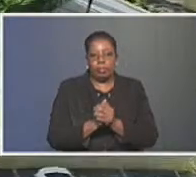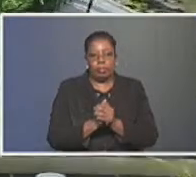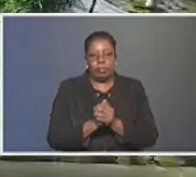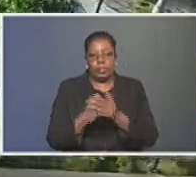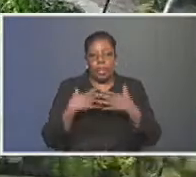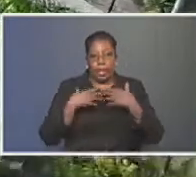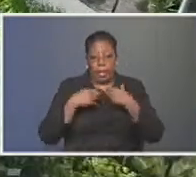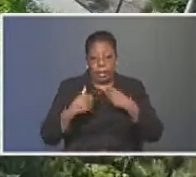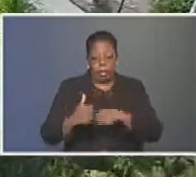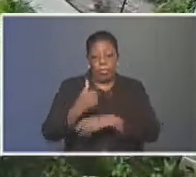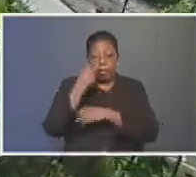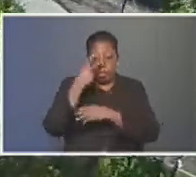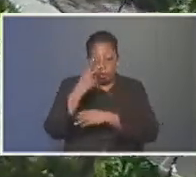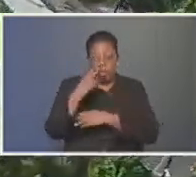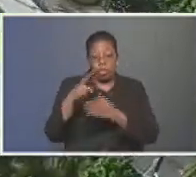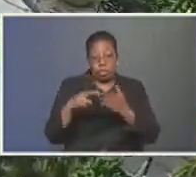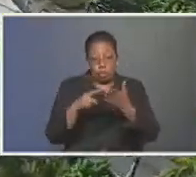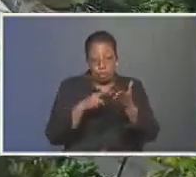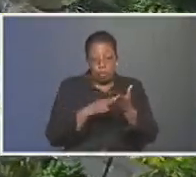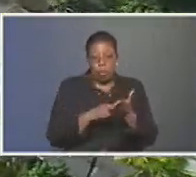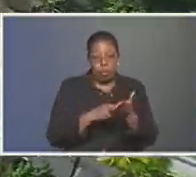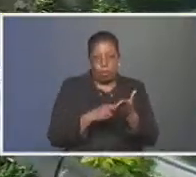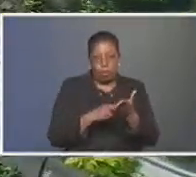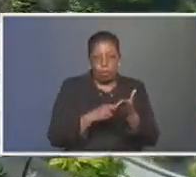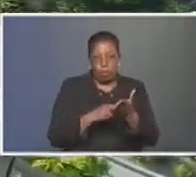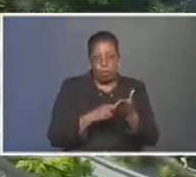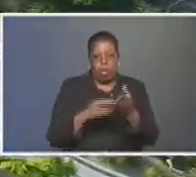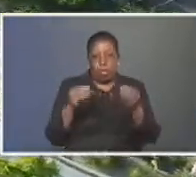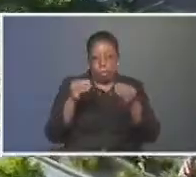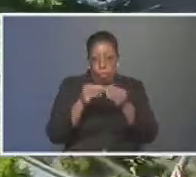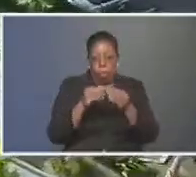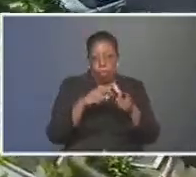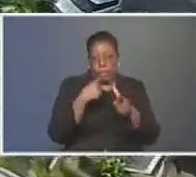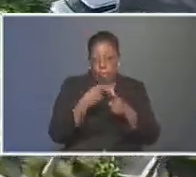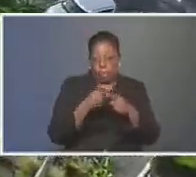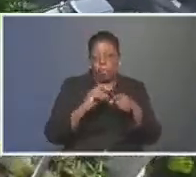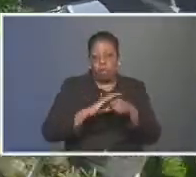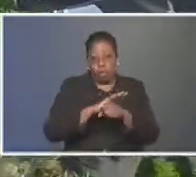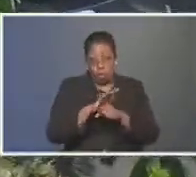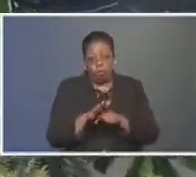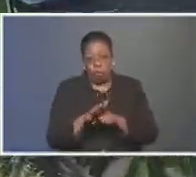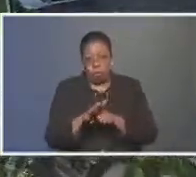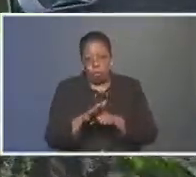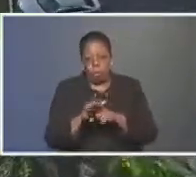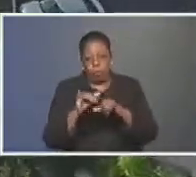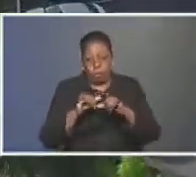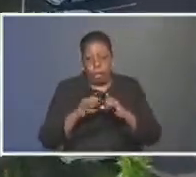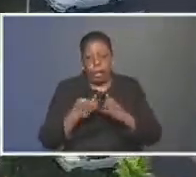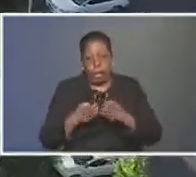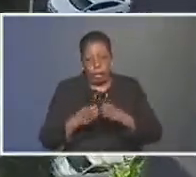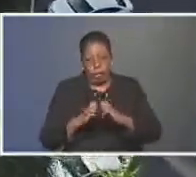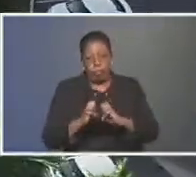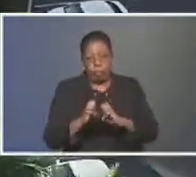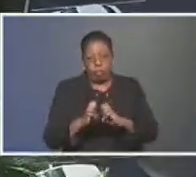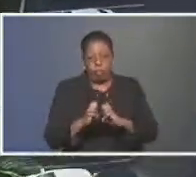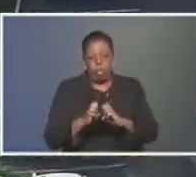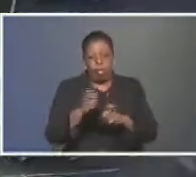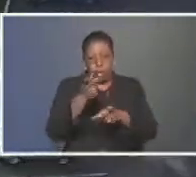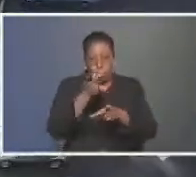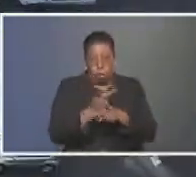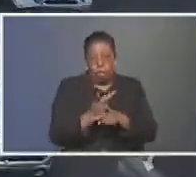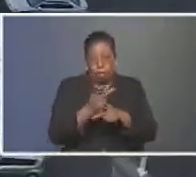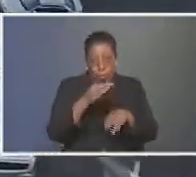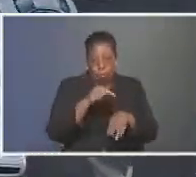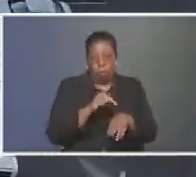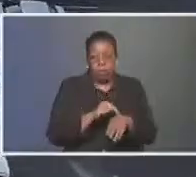Health officials are looking to record gains on more than just the COVID front, but in ongoing efforts to retain nurses. It's with